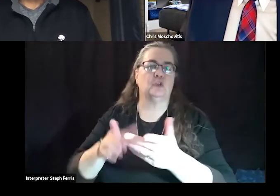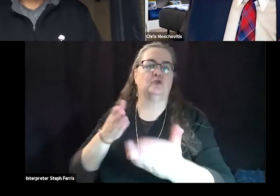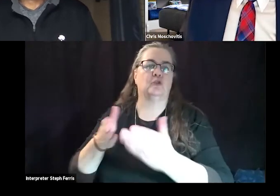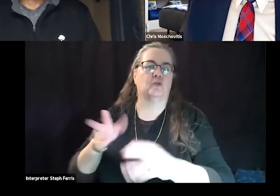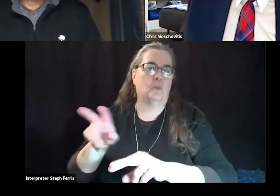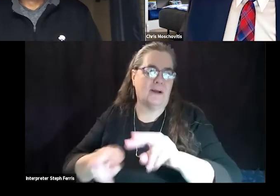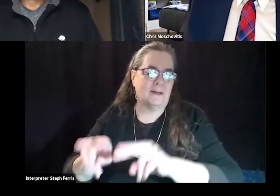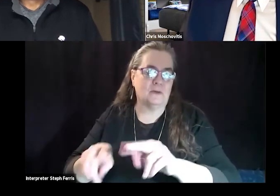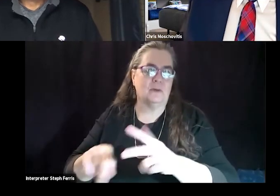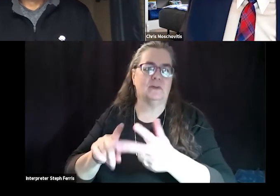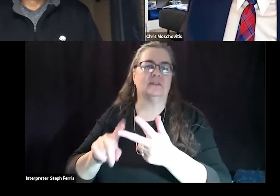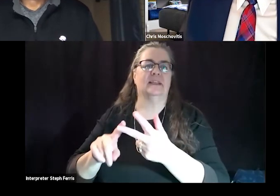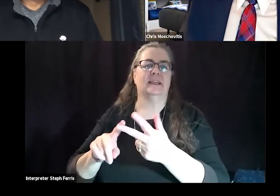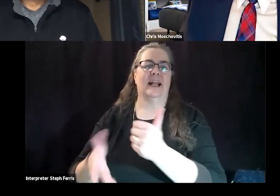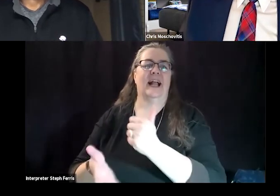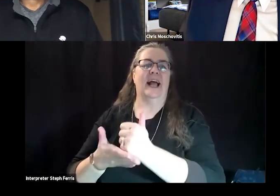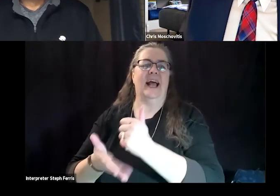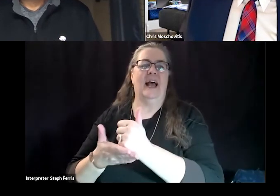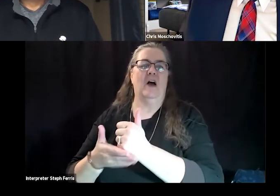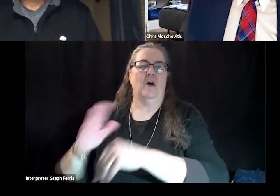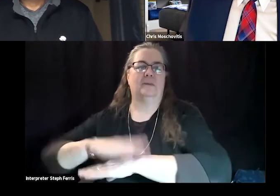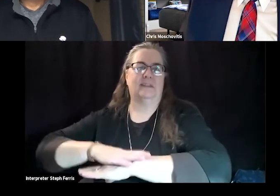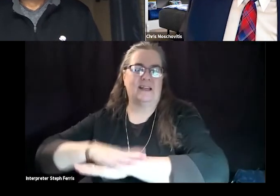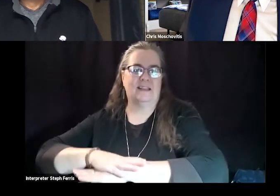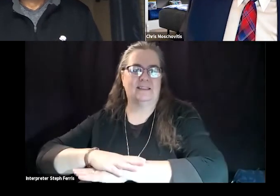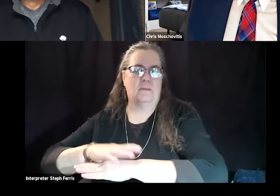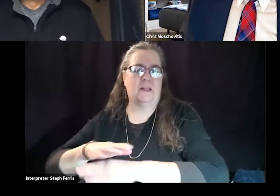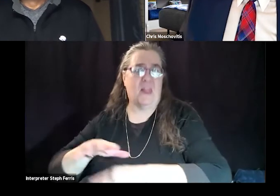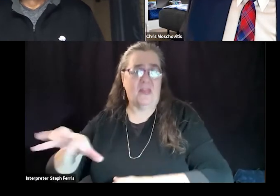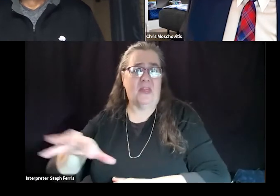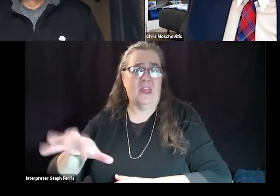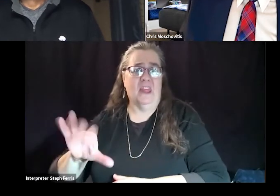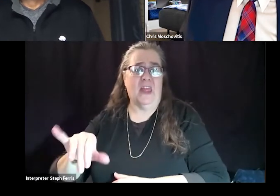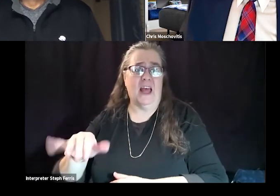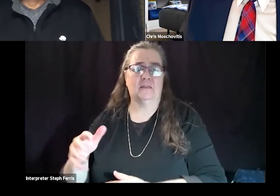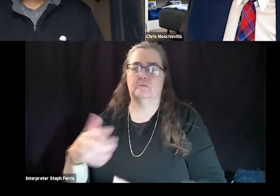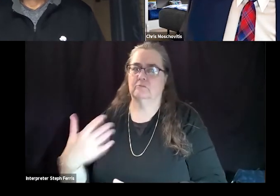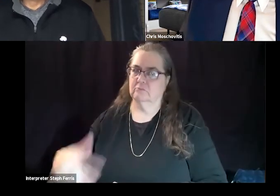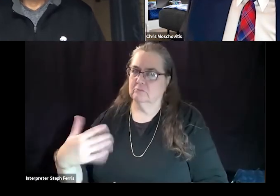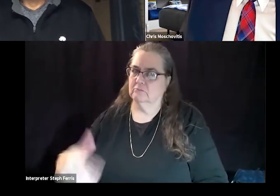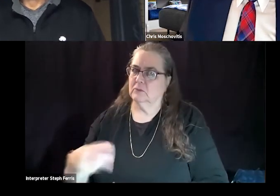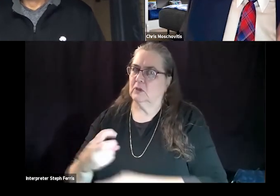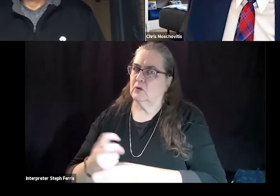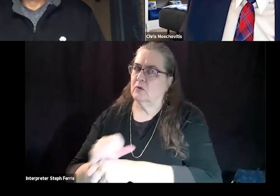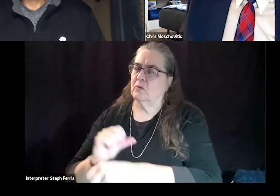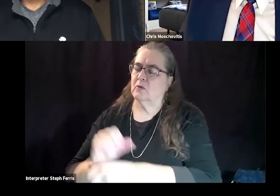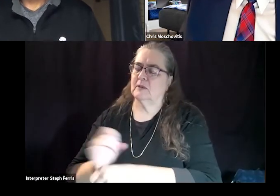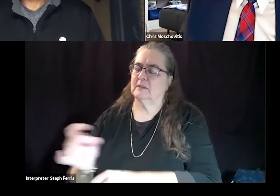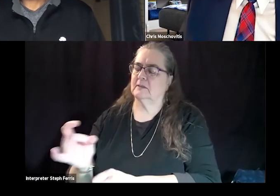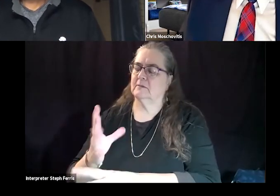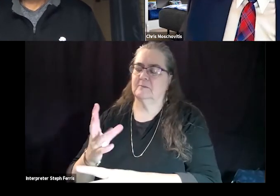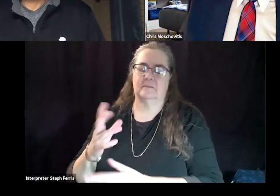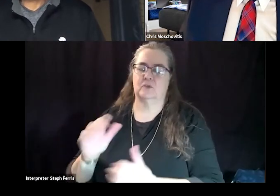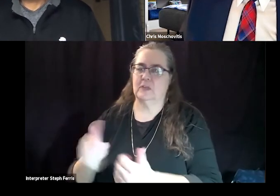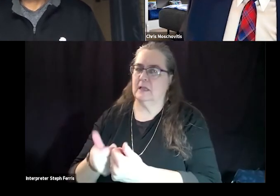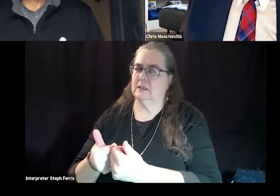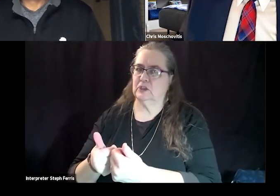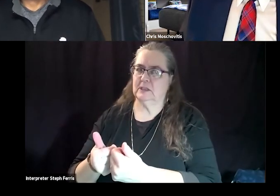that's tough work. You're dealing with mission critical systems, and the minute that they